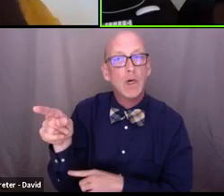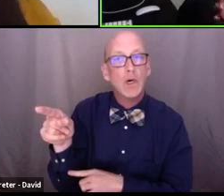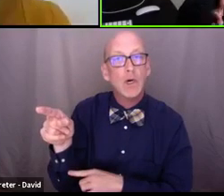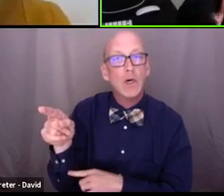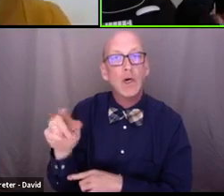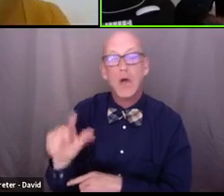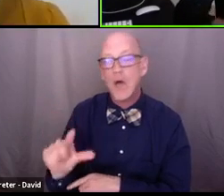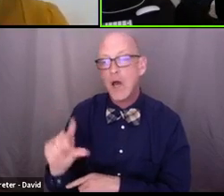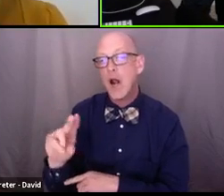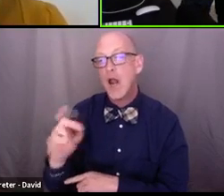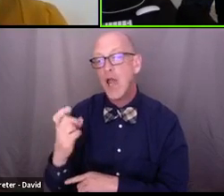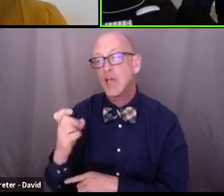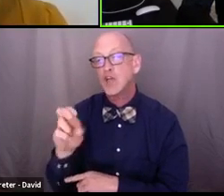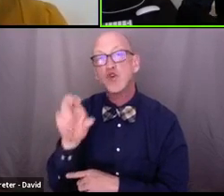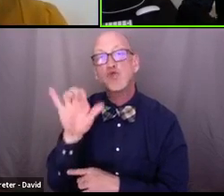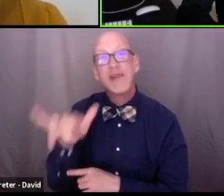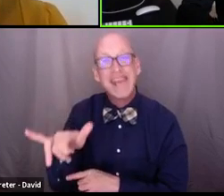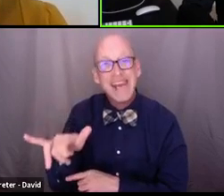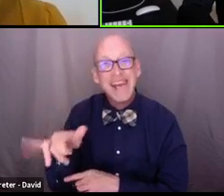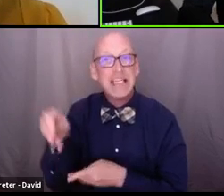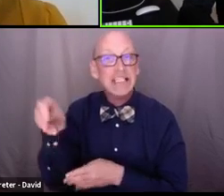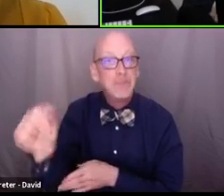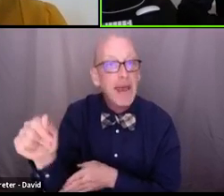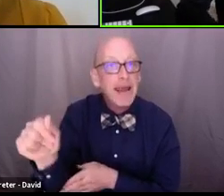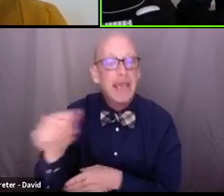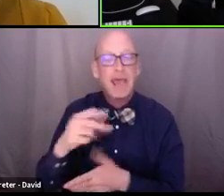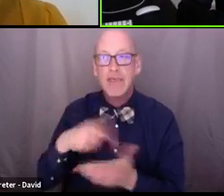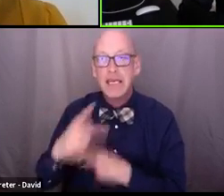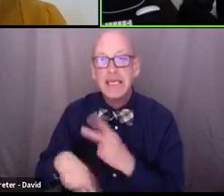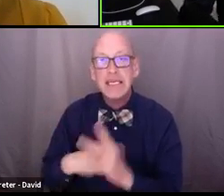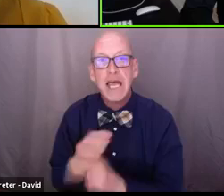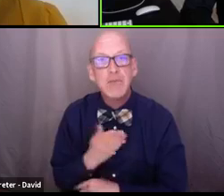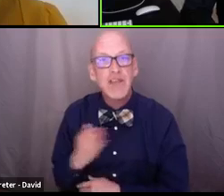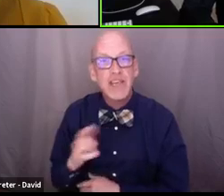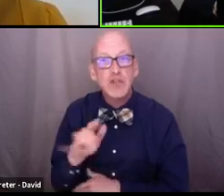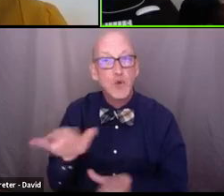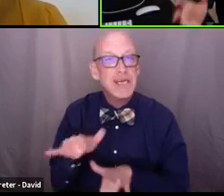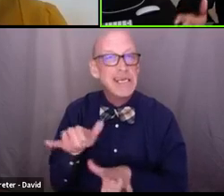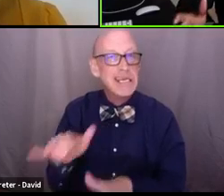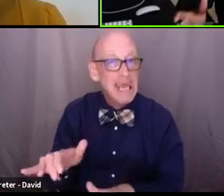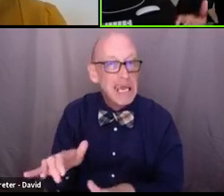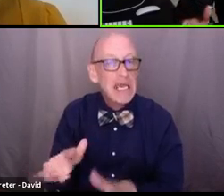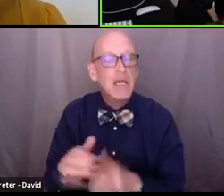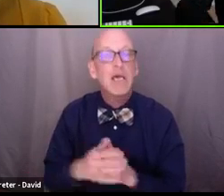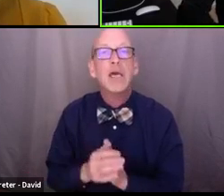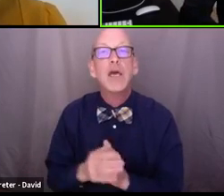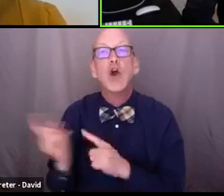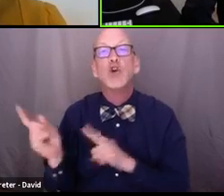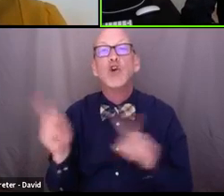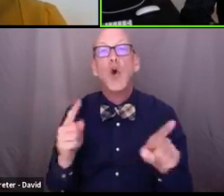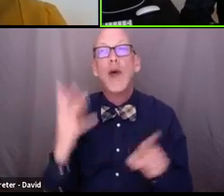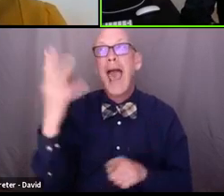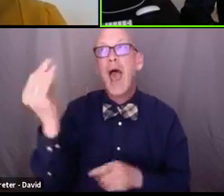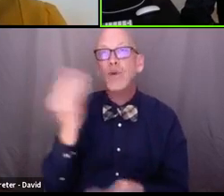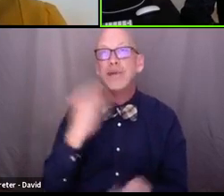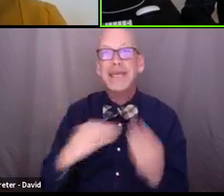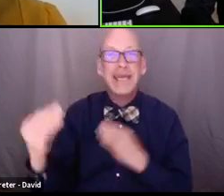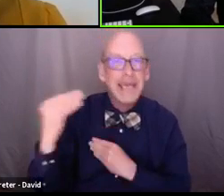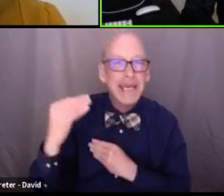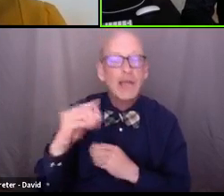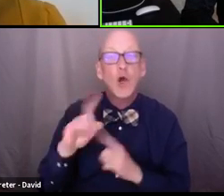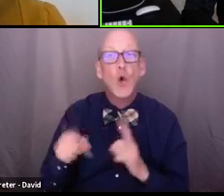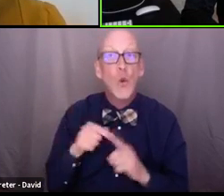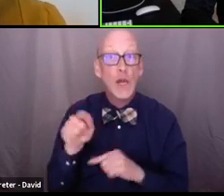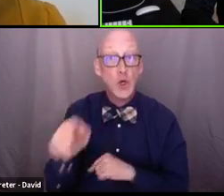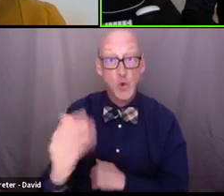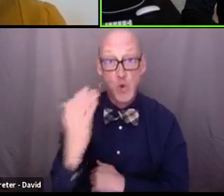luxury spending and, you know, the types of things that you just did, you know, taking everybody out to eat and, you know, these. So when you knew you were going